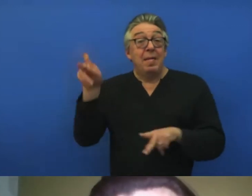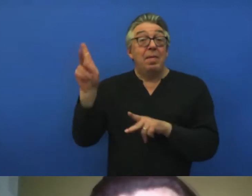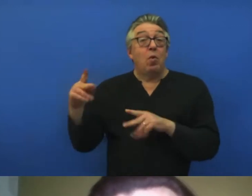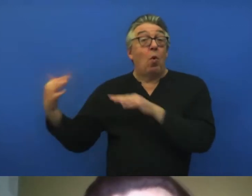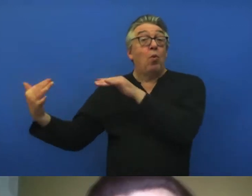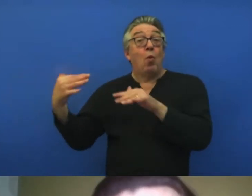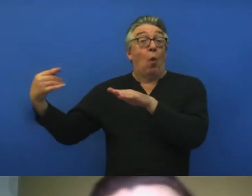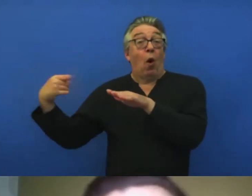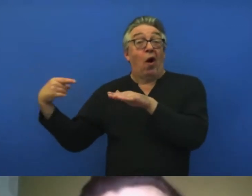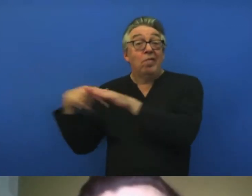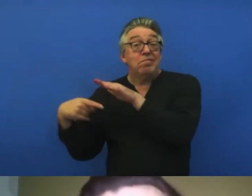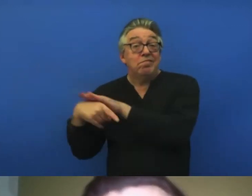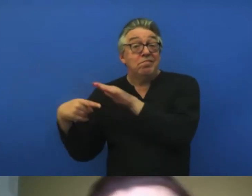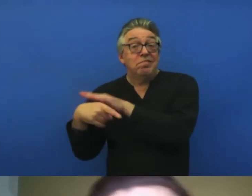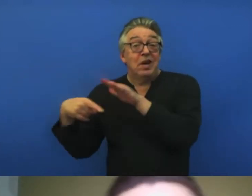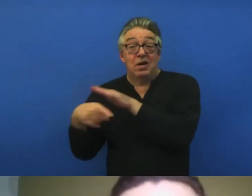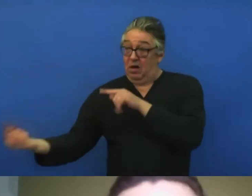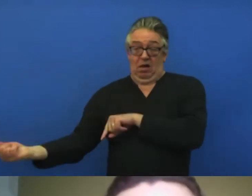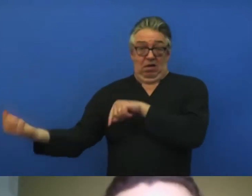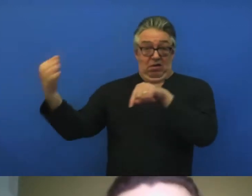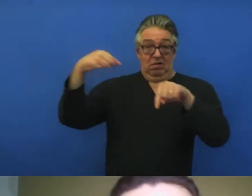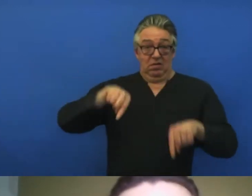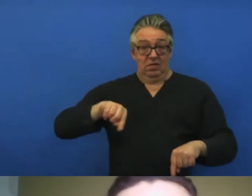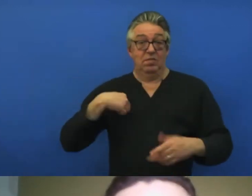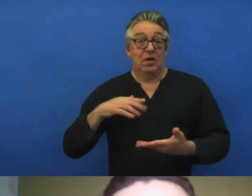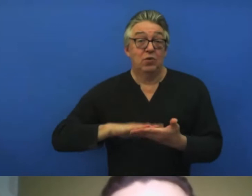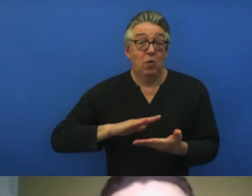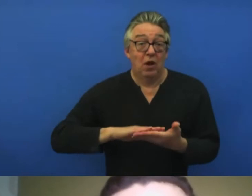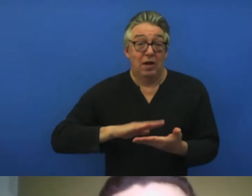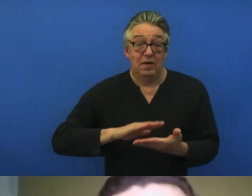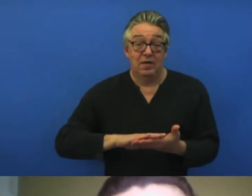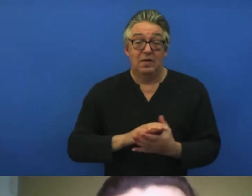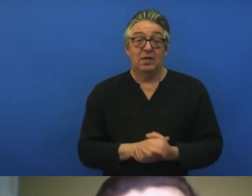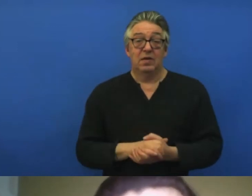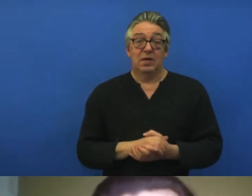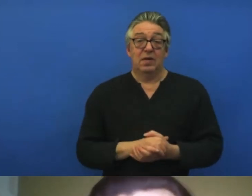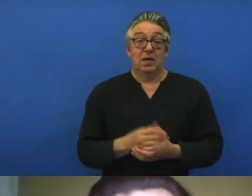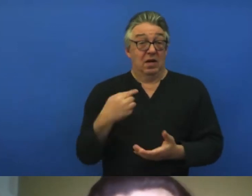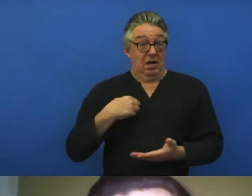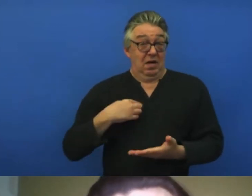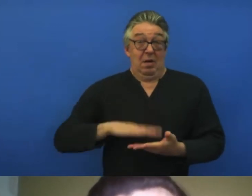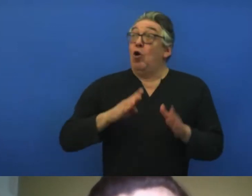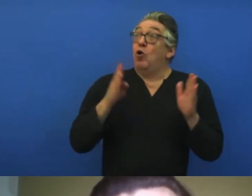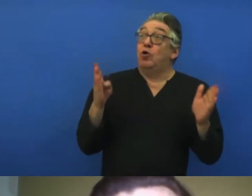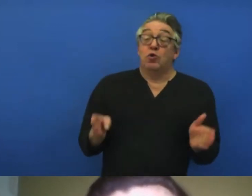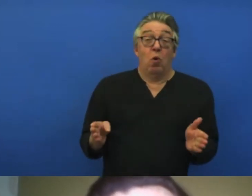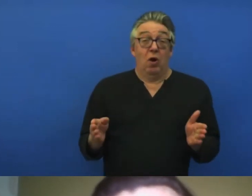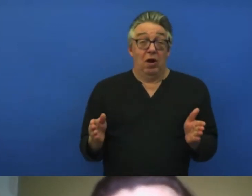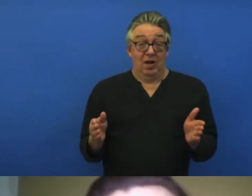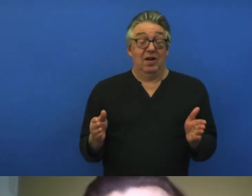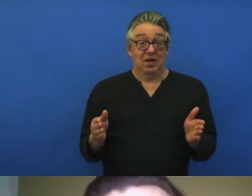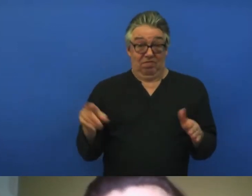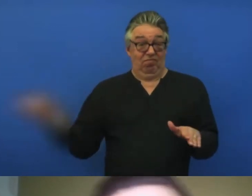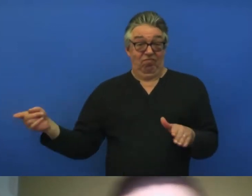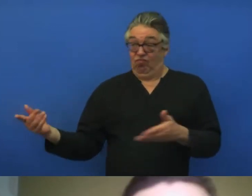my school, as it is a specialized school, it's more equipped to live there. There are